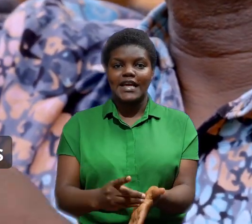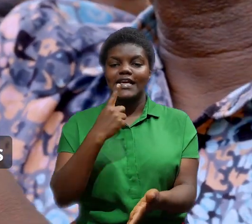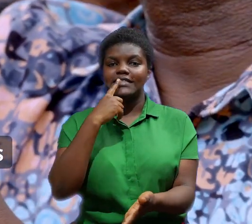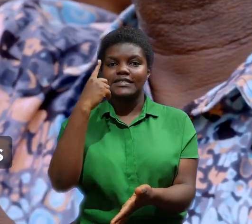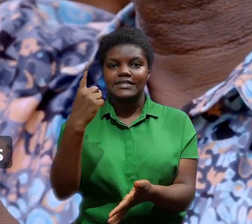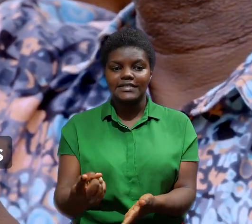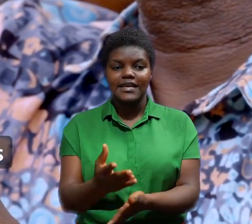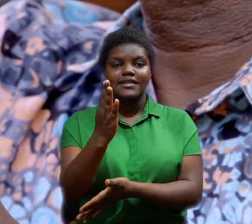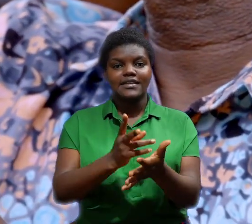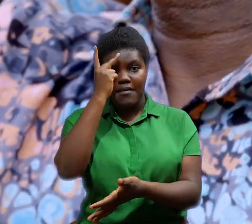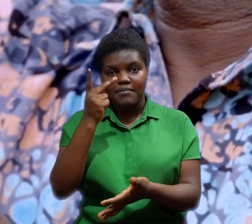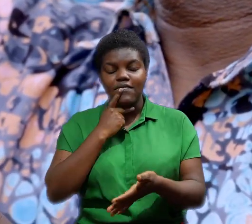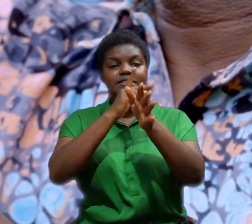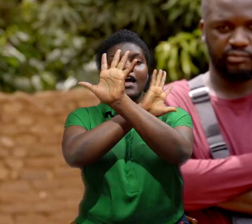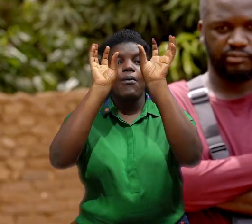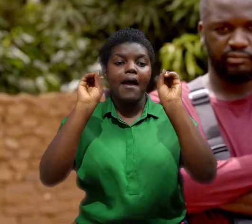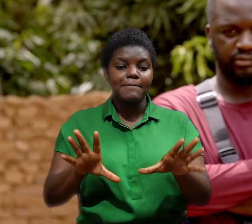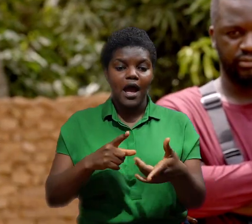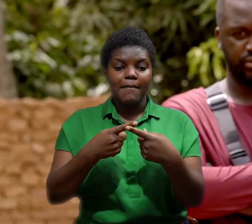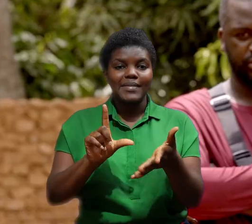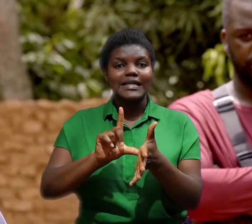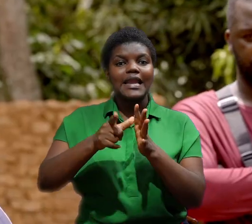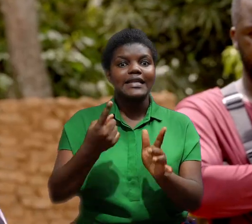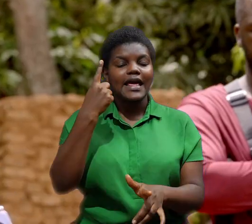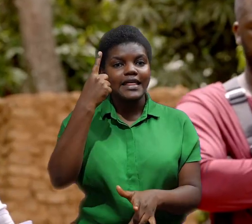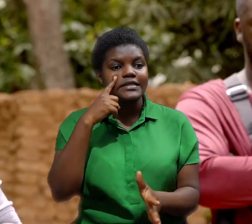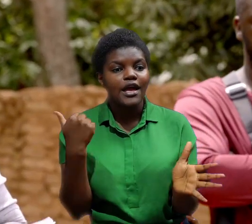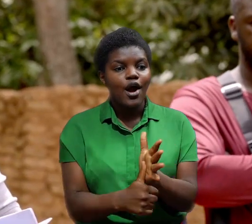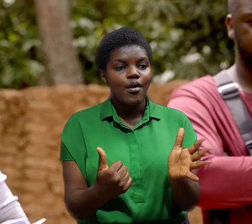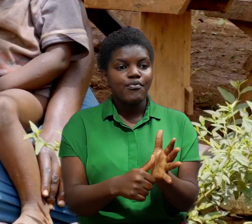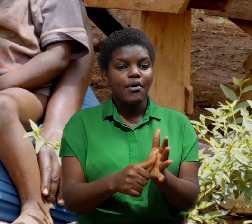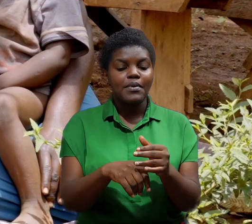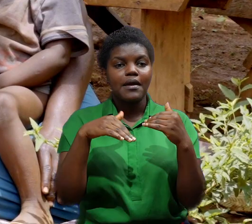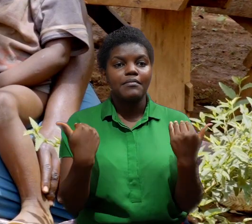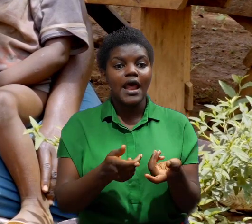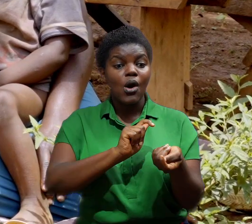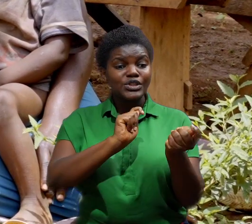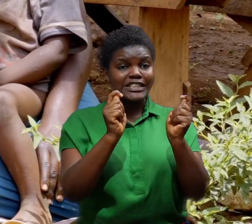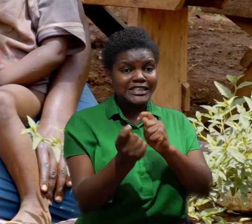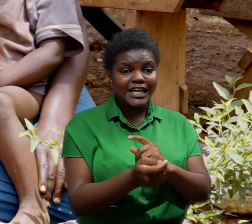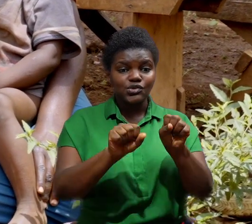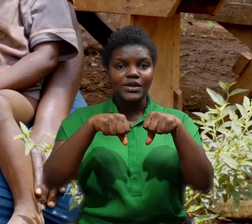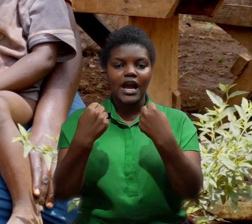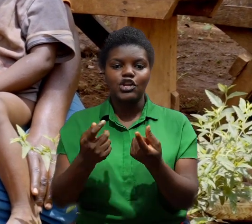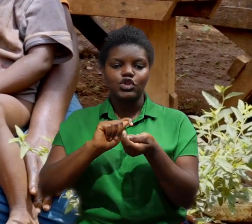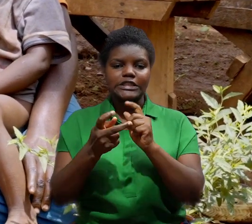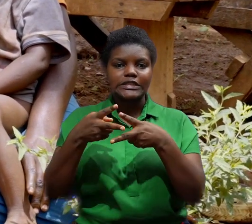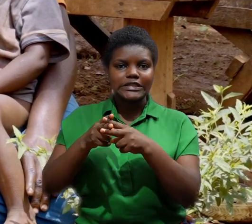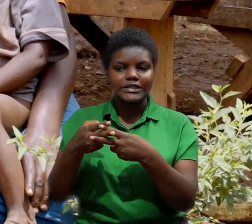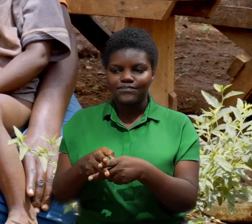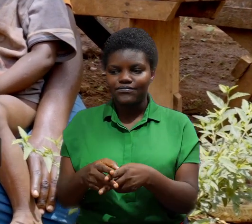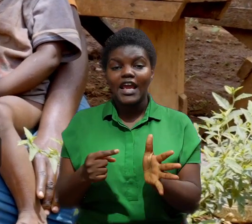Doctors attribute this to lack of awareness, only to later realize the problem has worsened